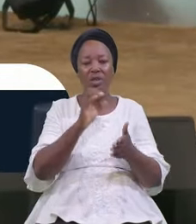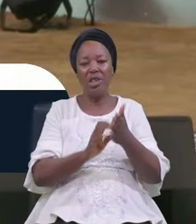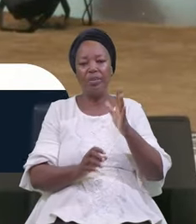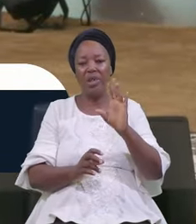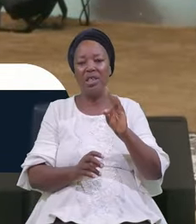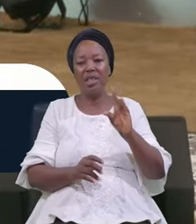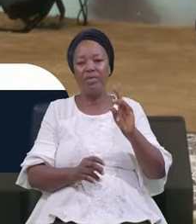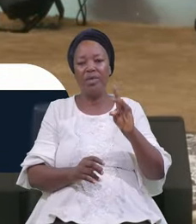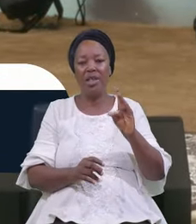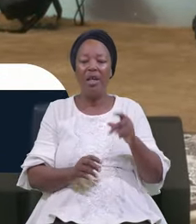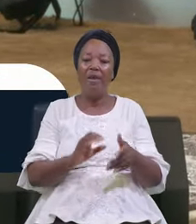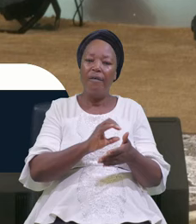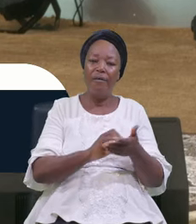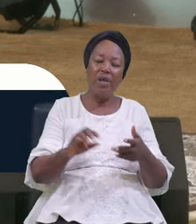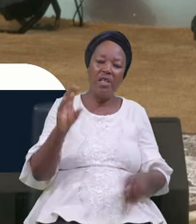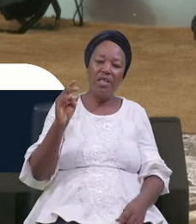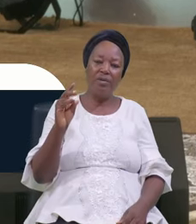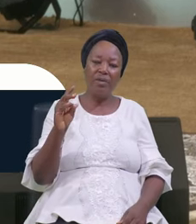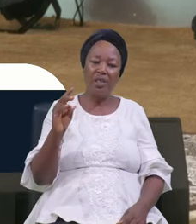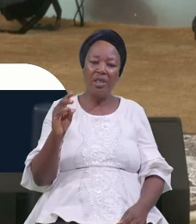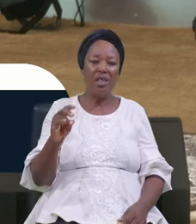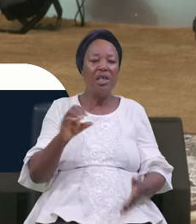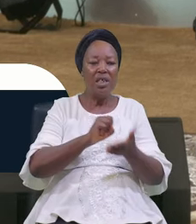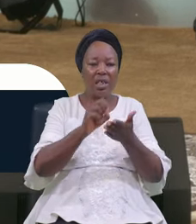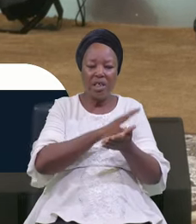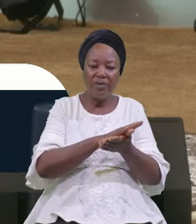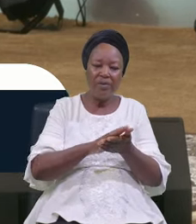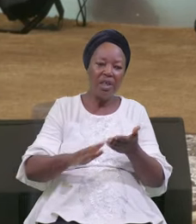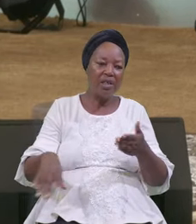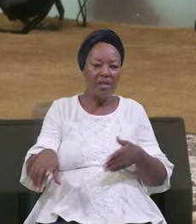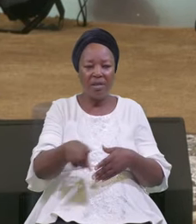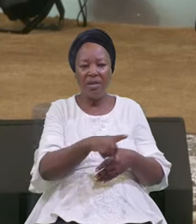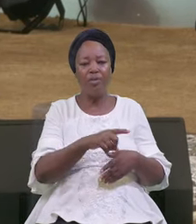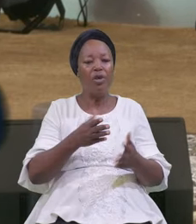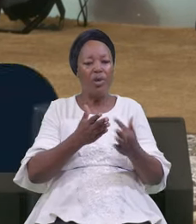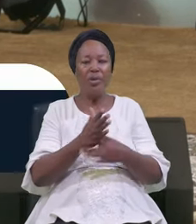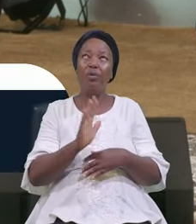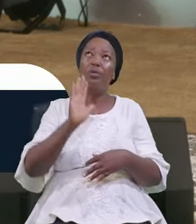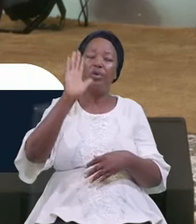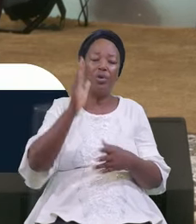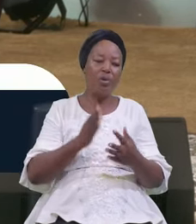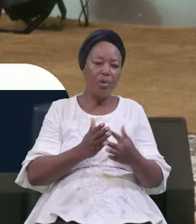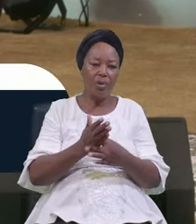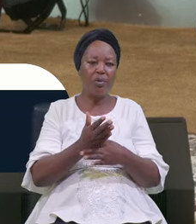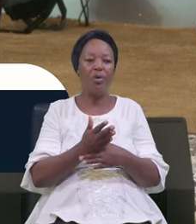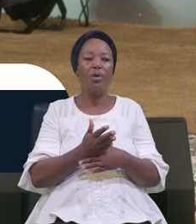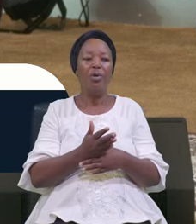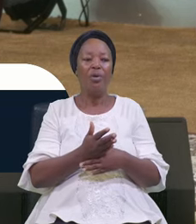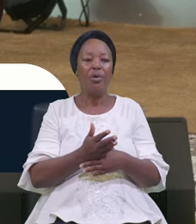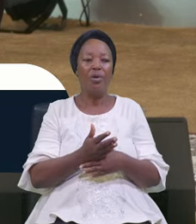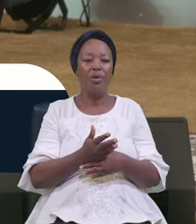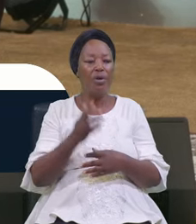17, reading from verse 17, sanctify them through thy truth, thy